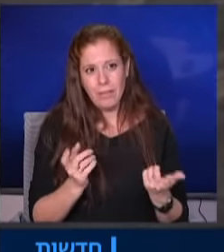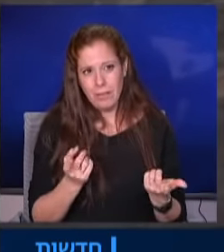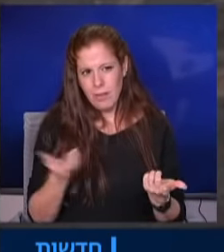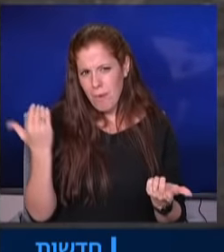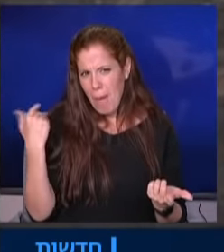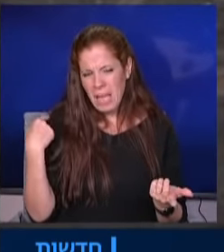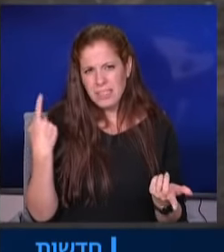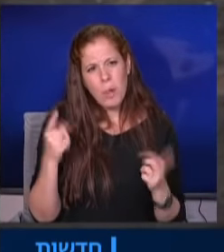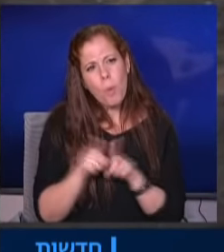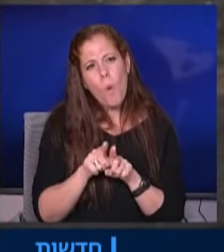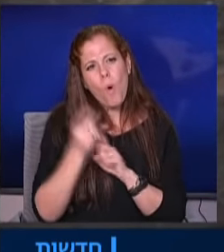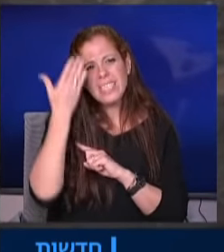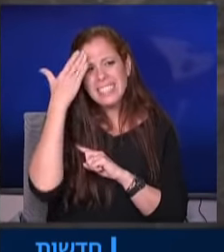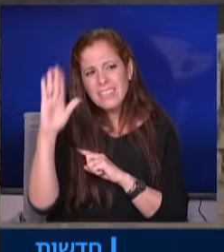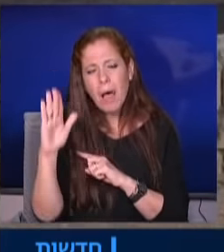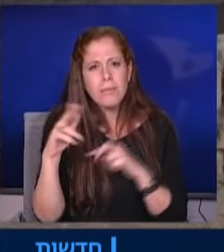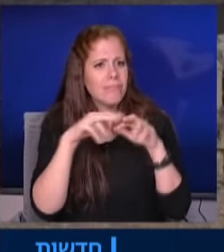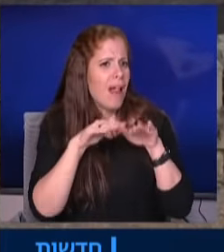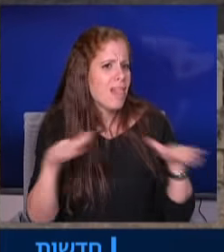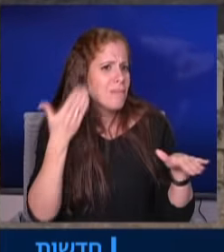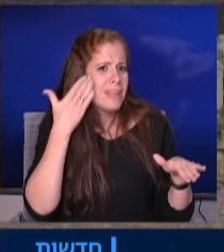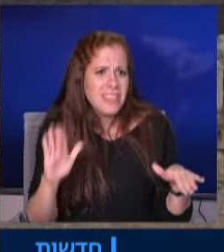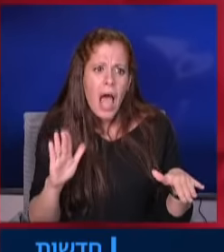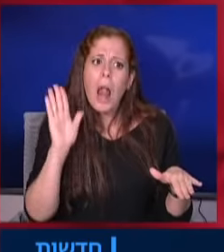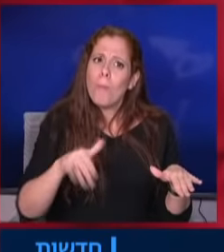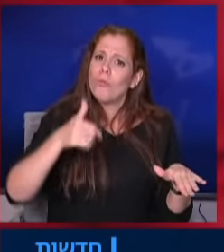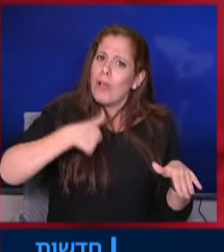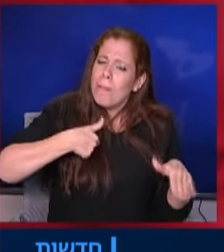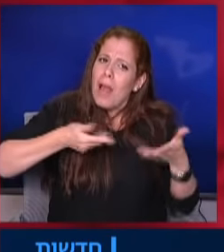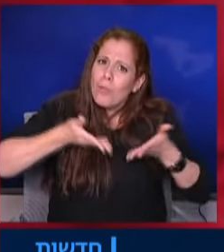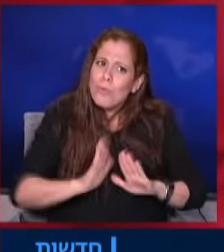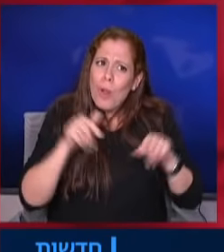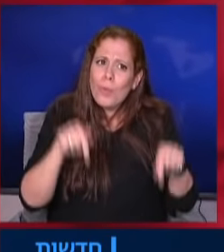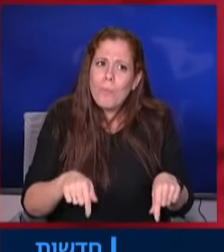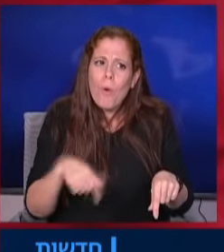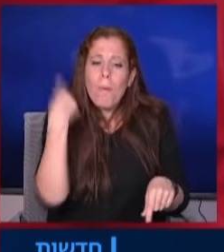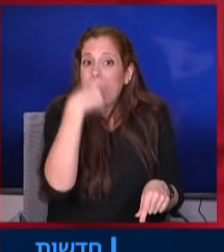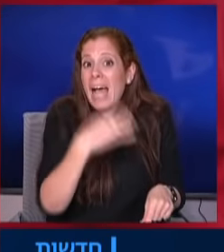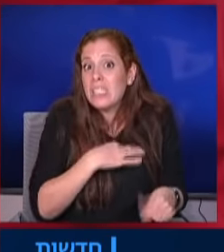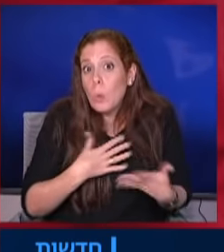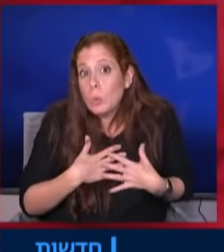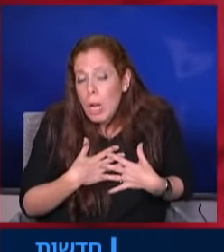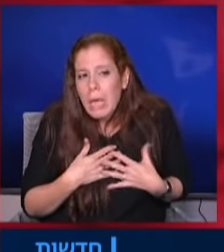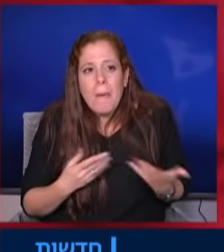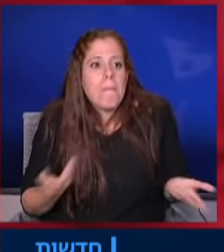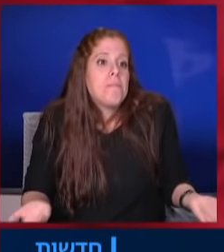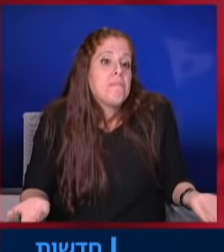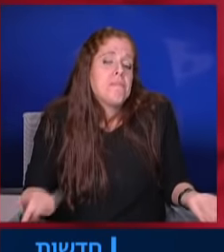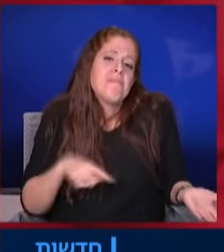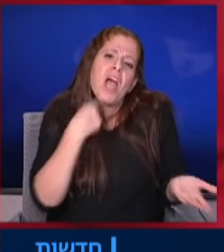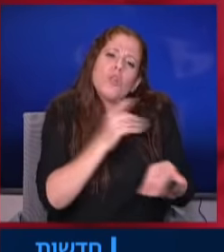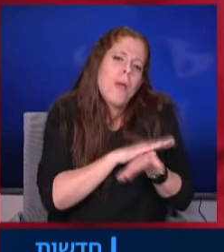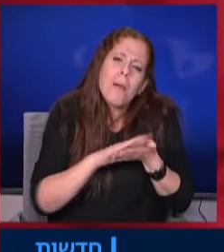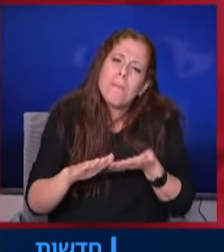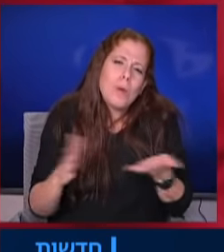like strangers in a strange land, although we're natives also. What is my identity, you know? So I kind of say